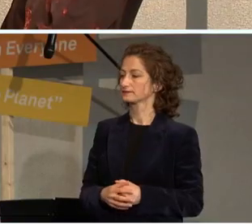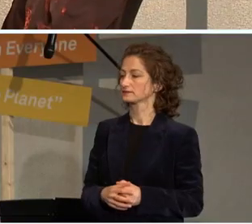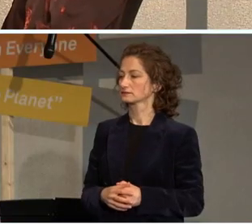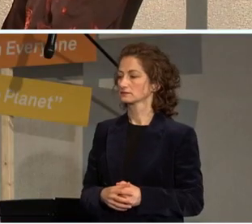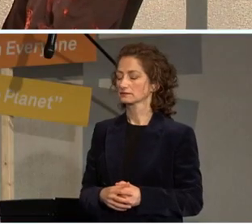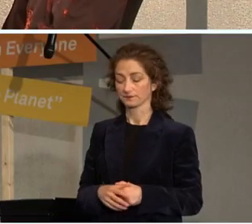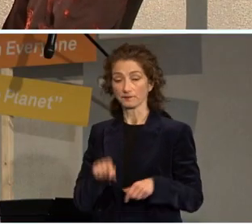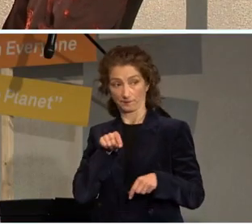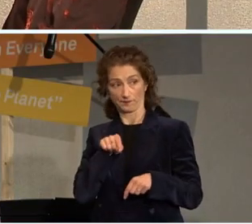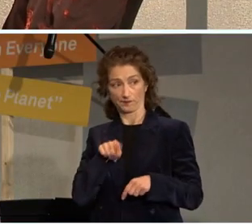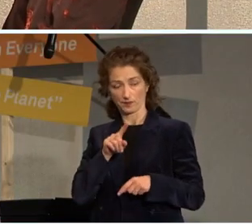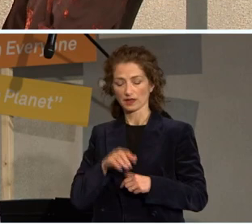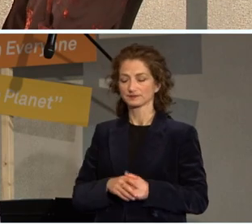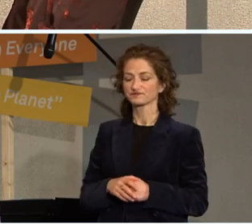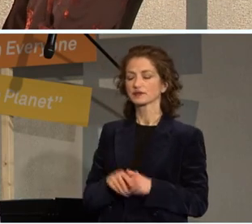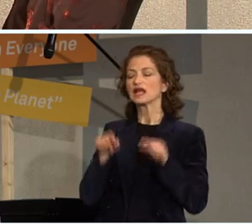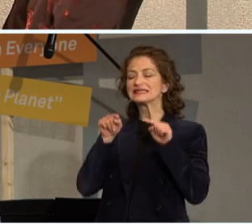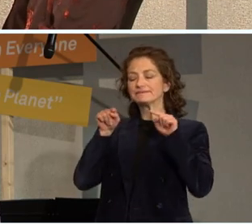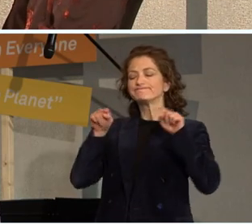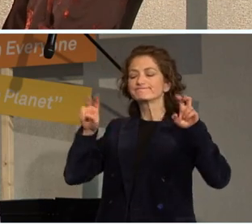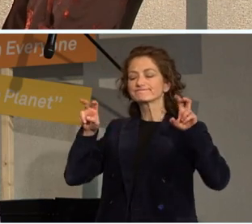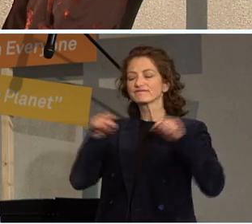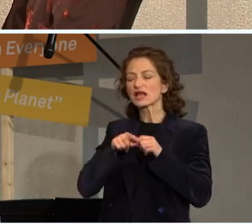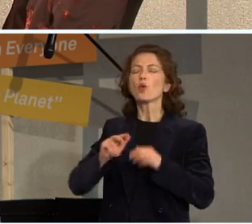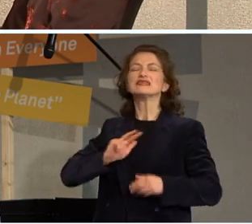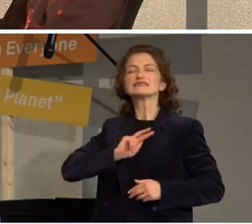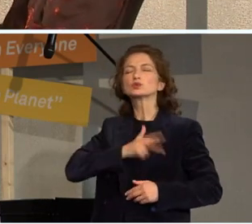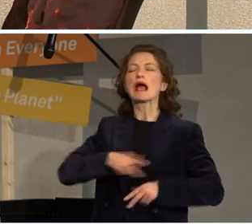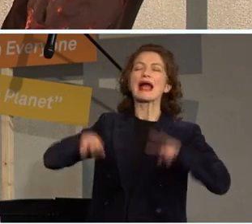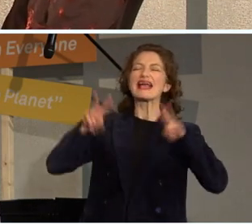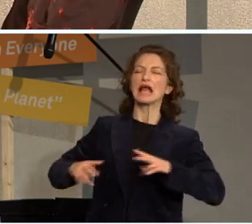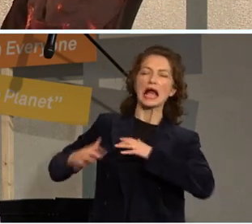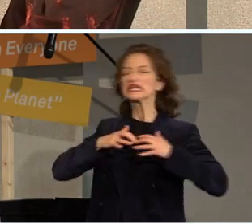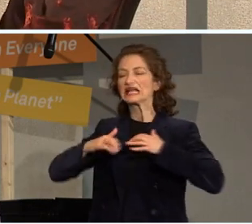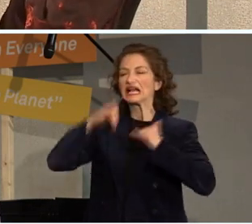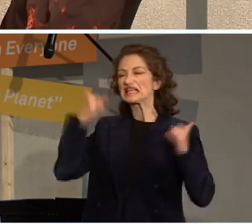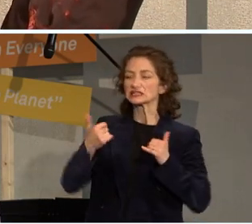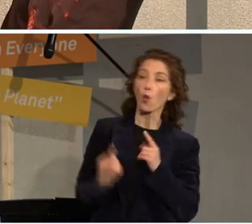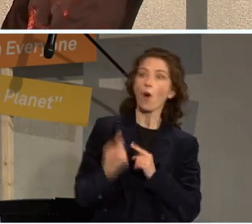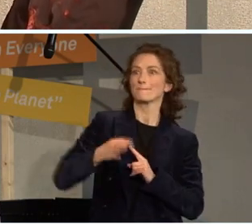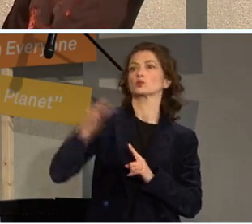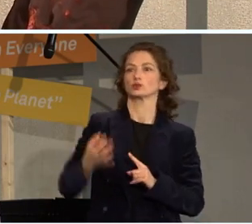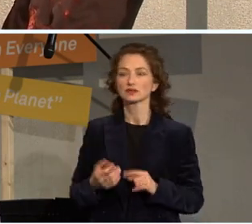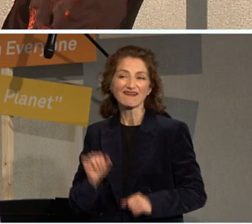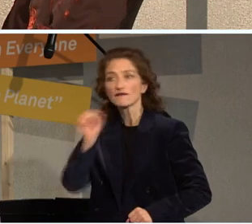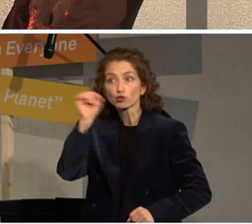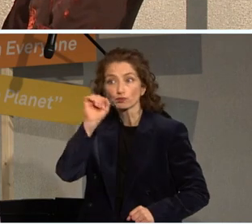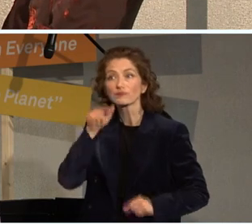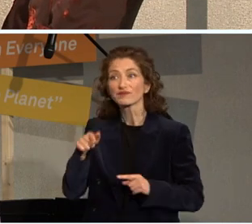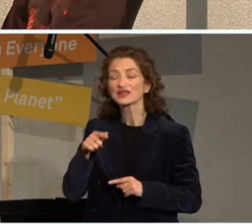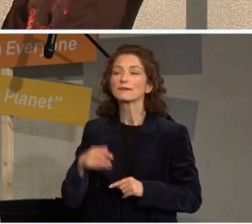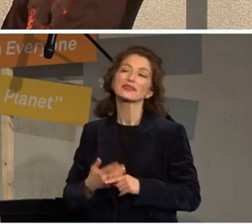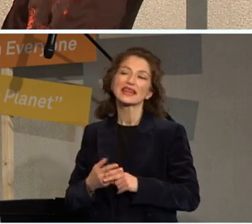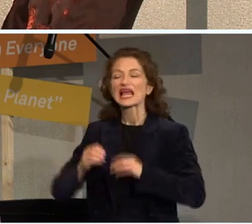The ongoing social justice war reached a new level of intensity when the Intersectional Business